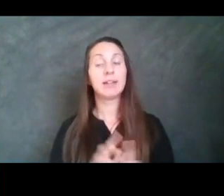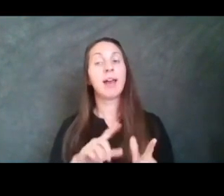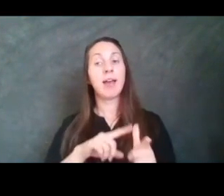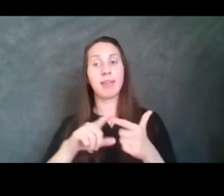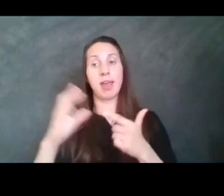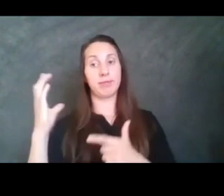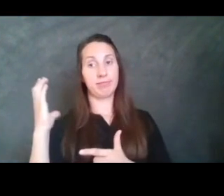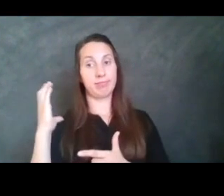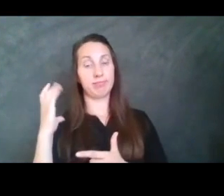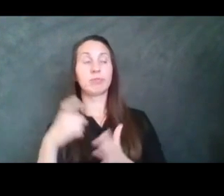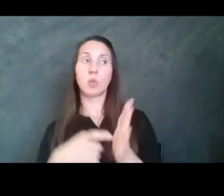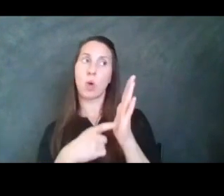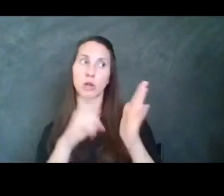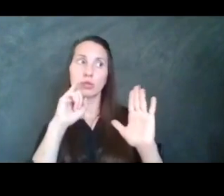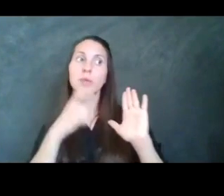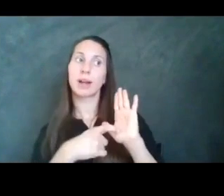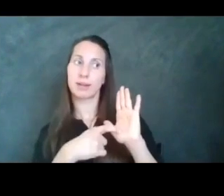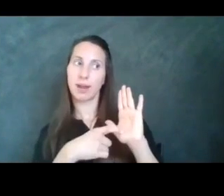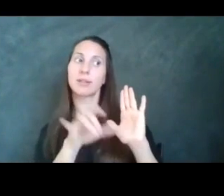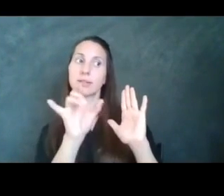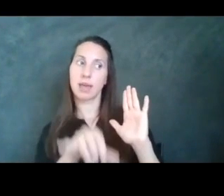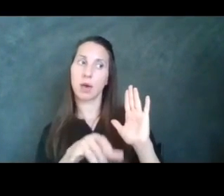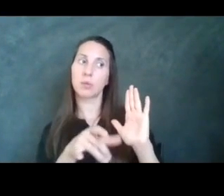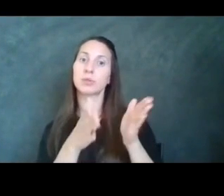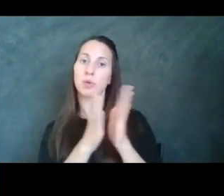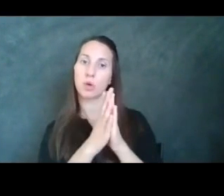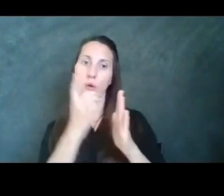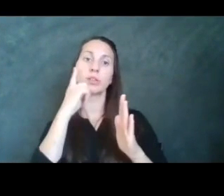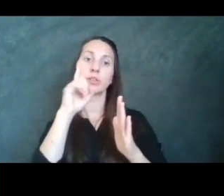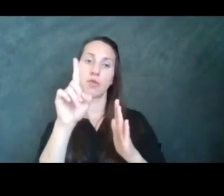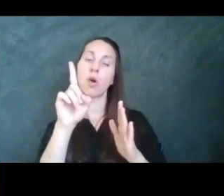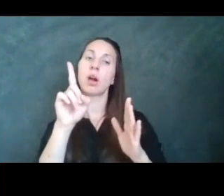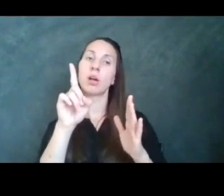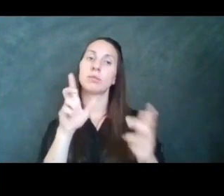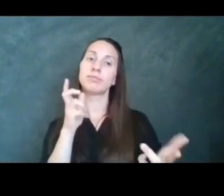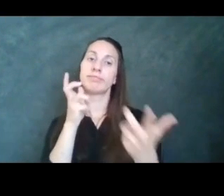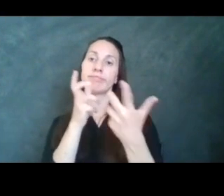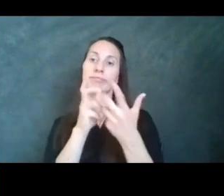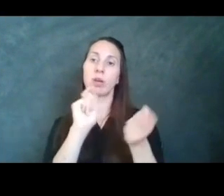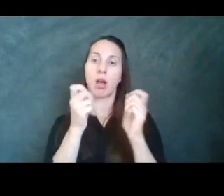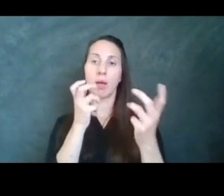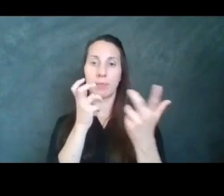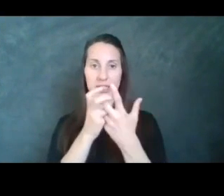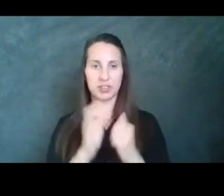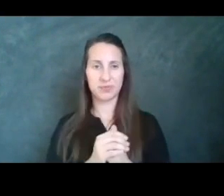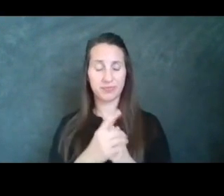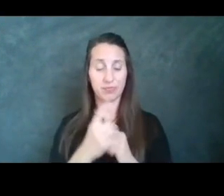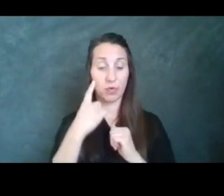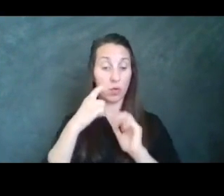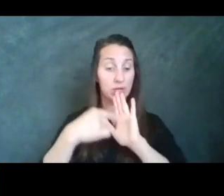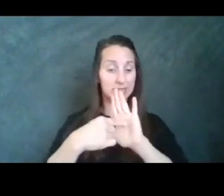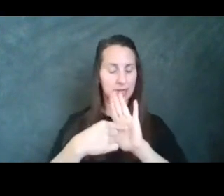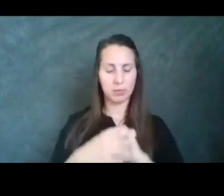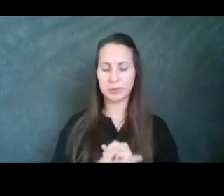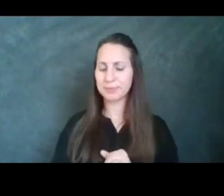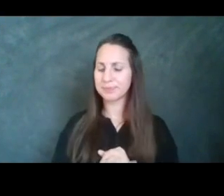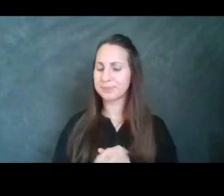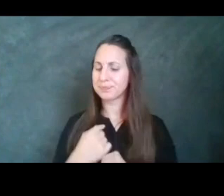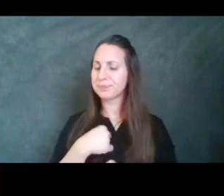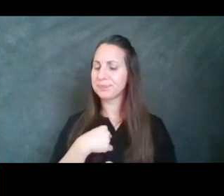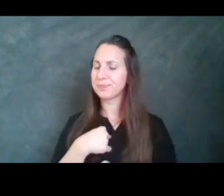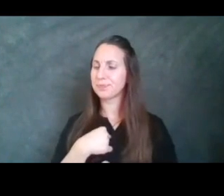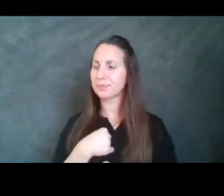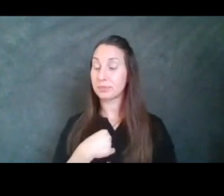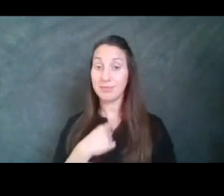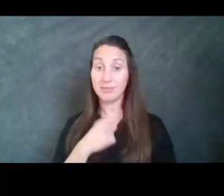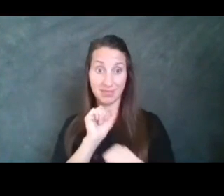to recognize that it's a request for a reasonable accommodation. So examples of this can be, this is actually